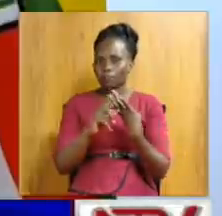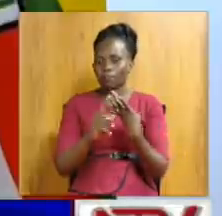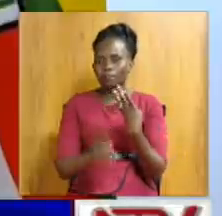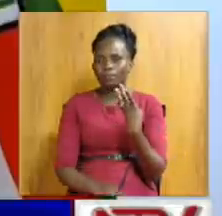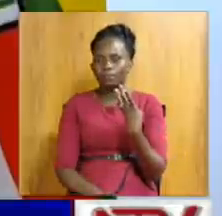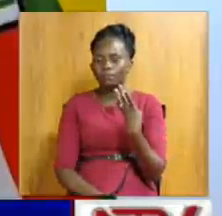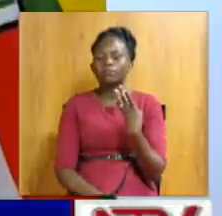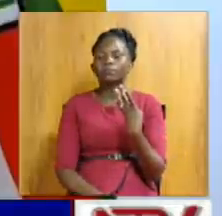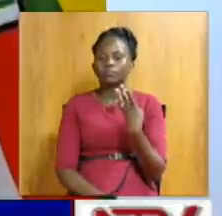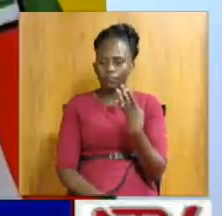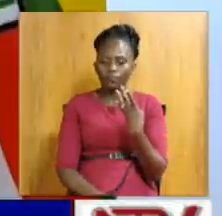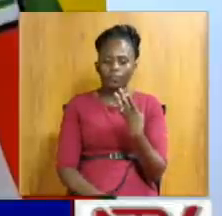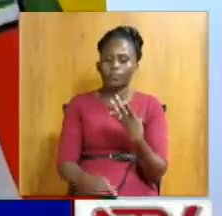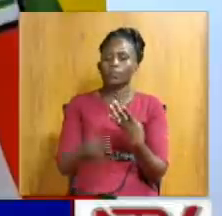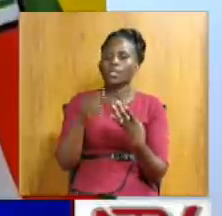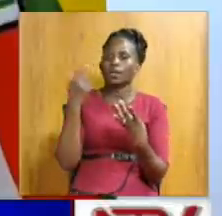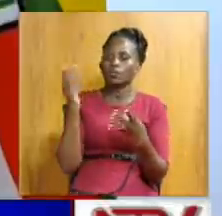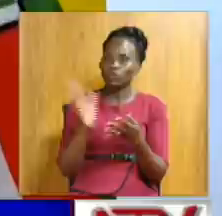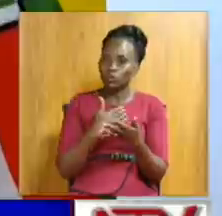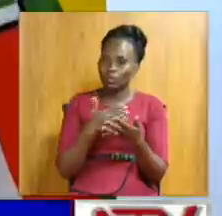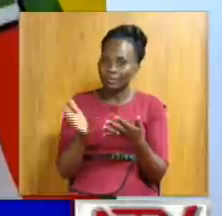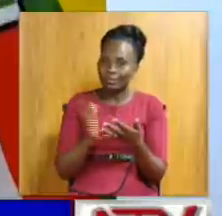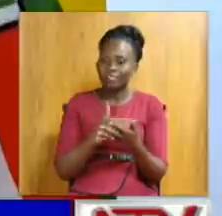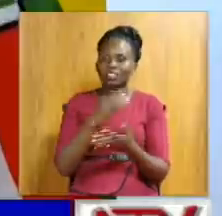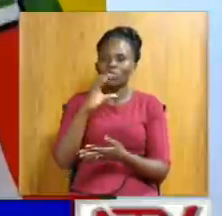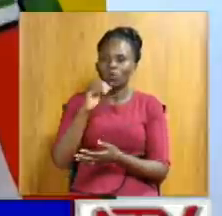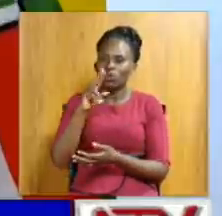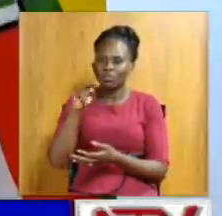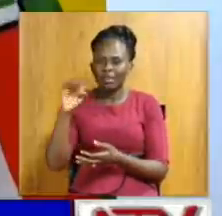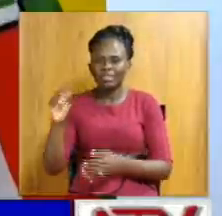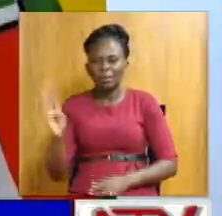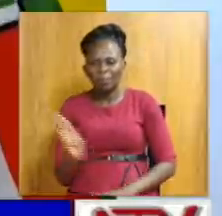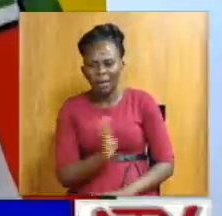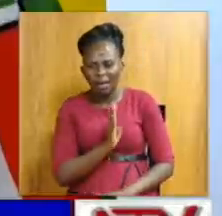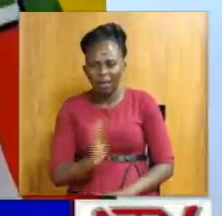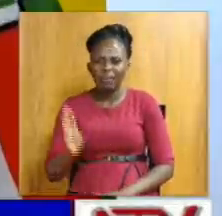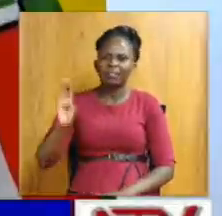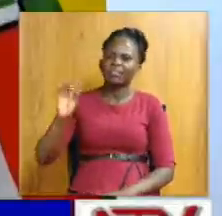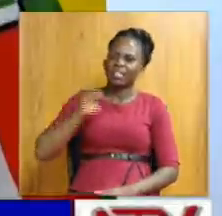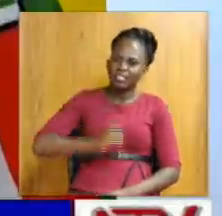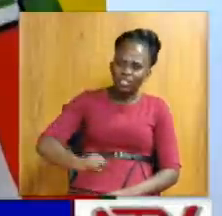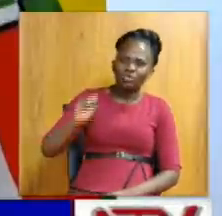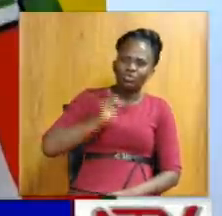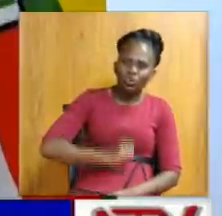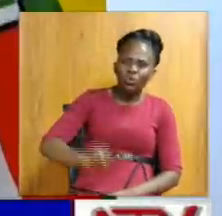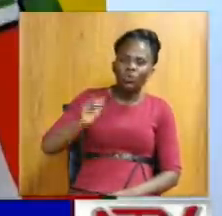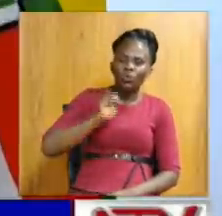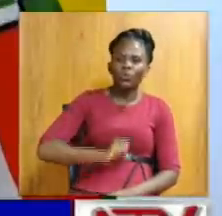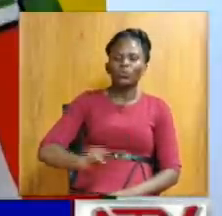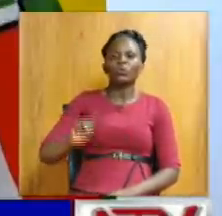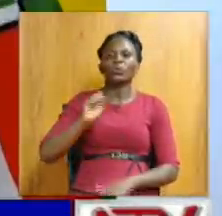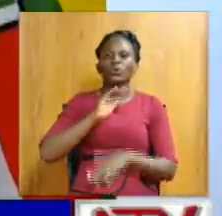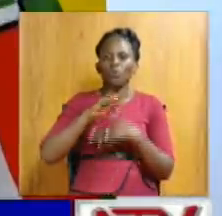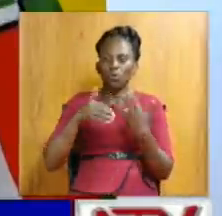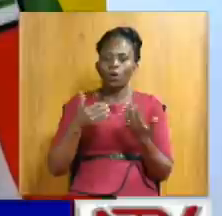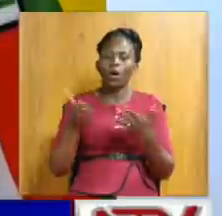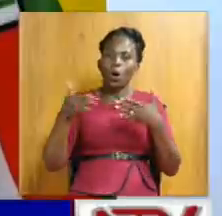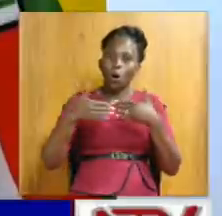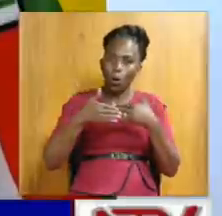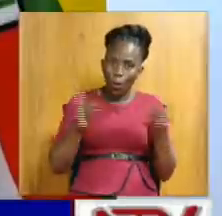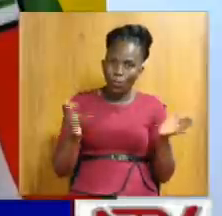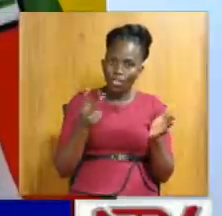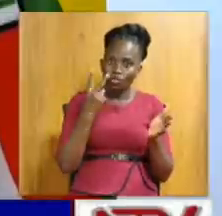the performing arts, concerts, bars, and discos will be opened